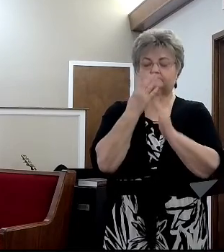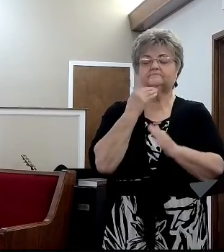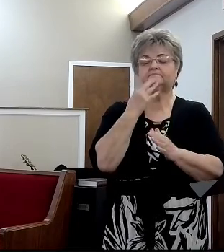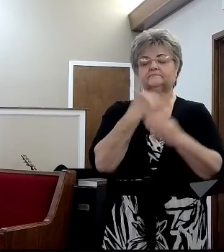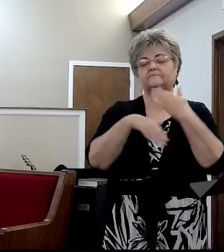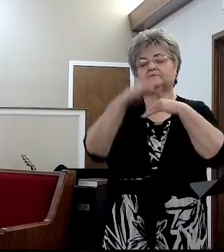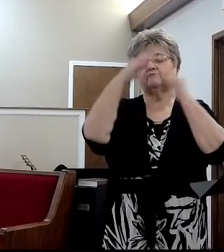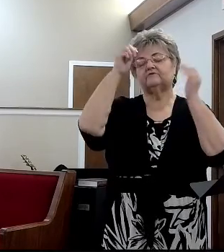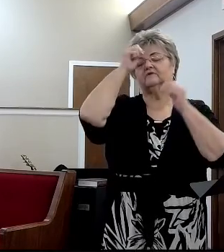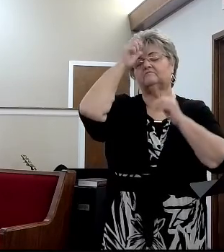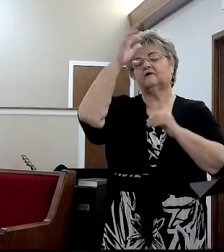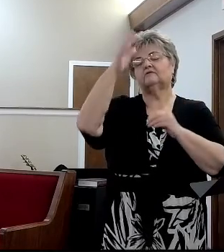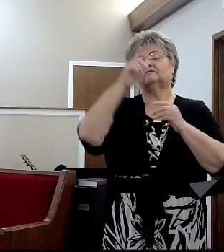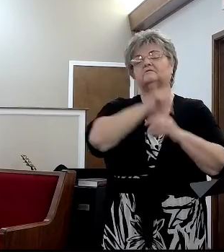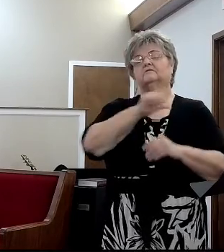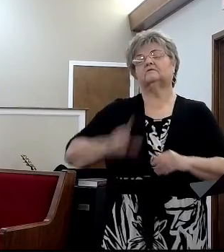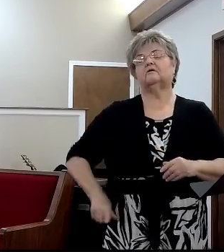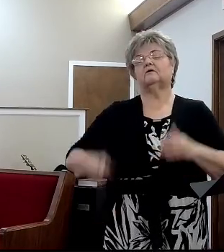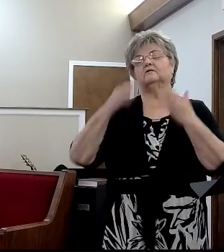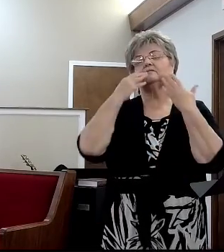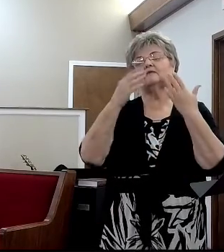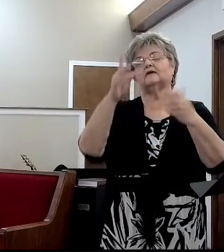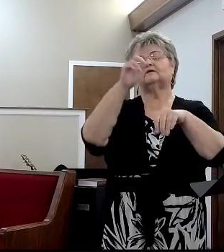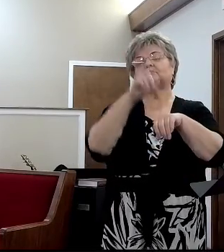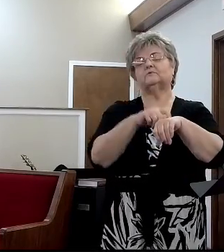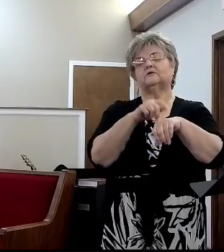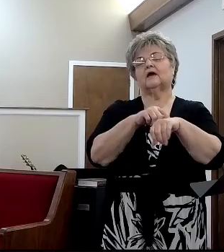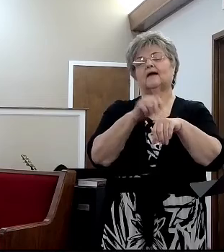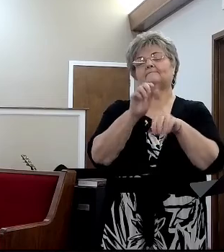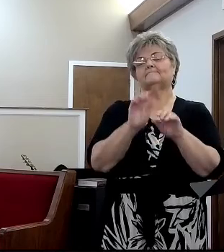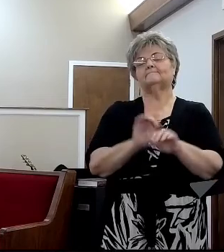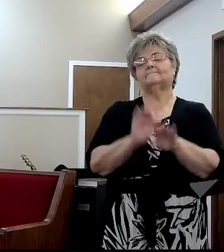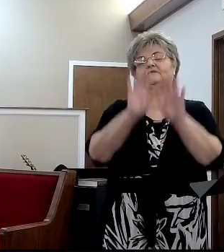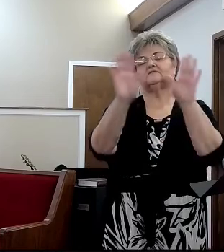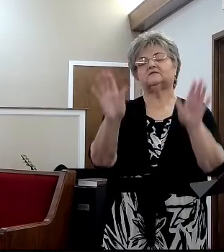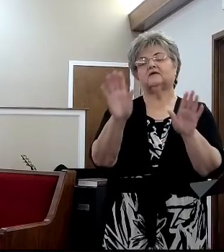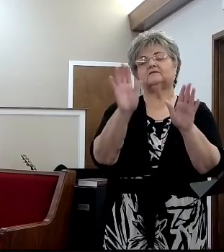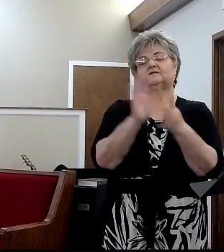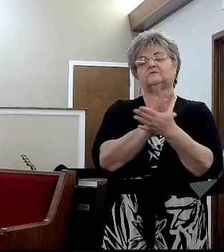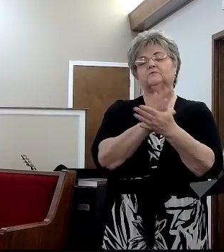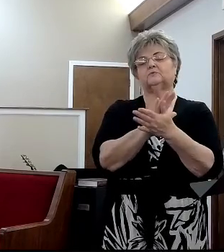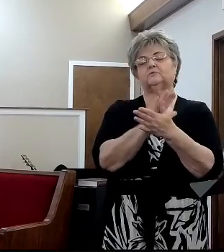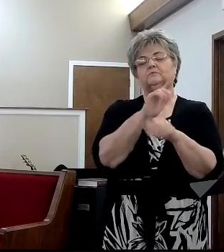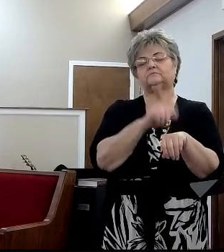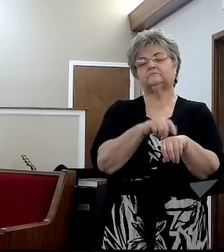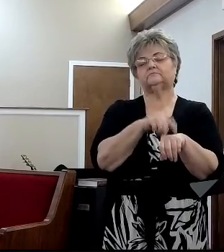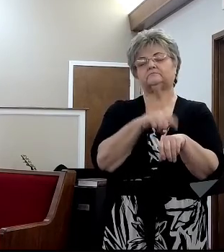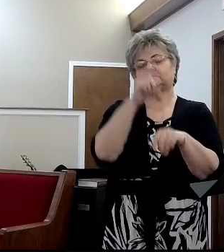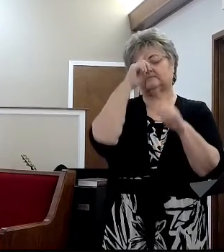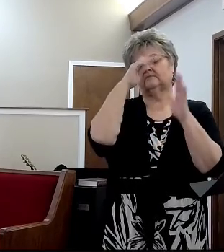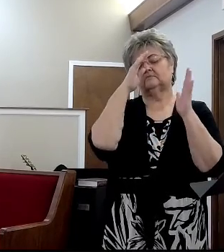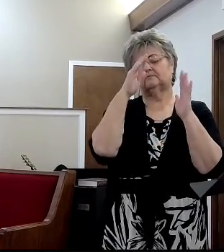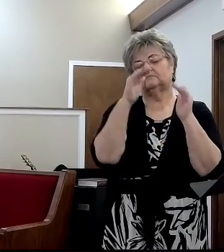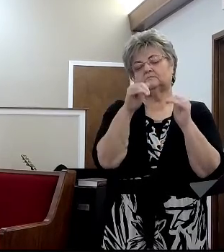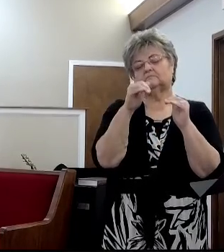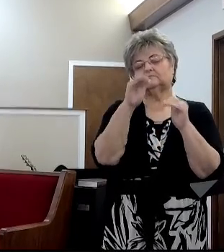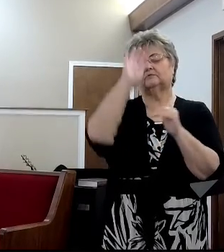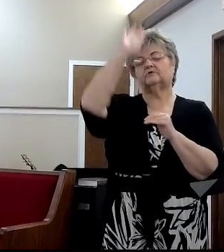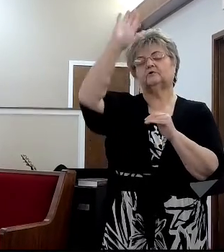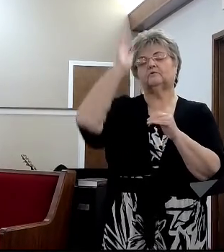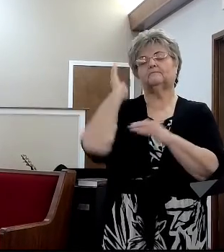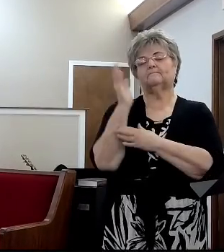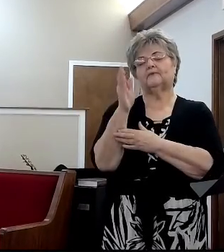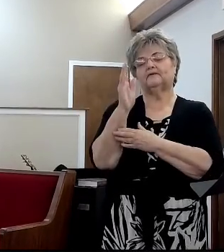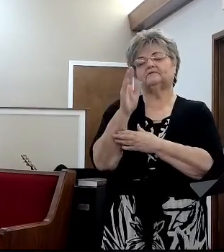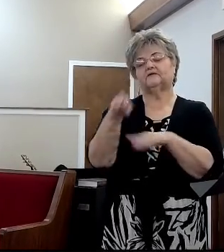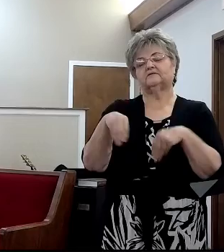Father, Lord, I thank you for this time just in the Sunday school hour, Lord. Lord, I hope that your message was